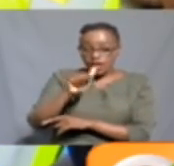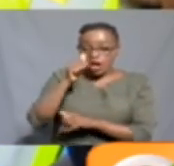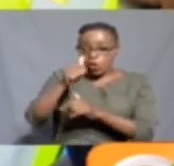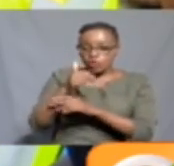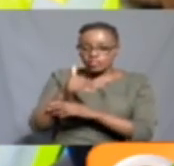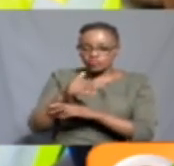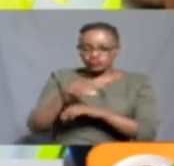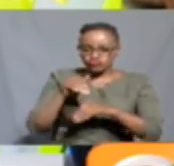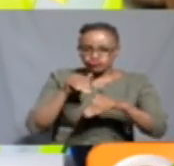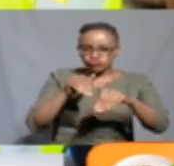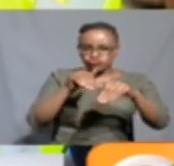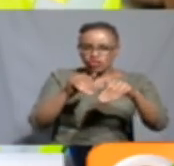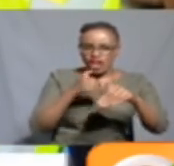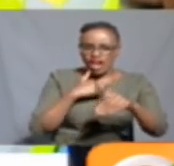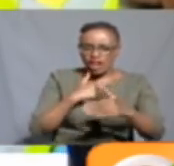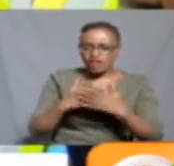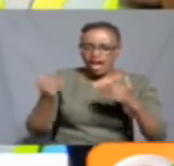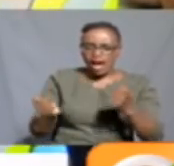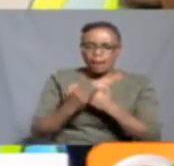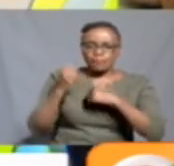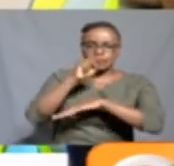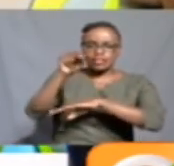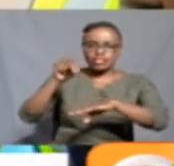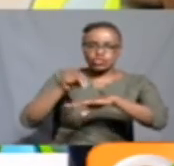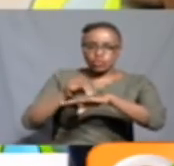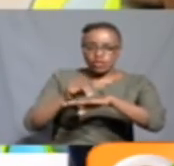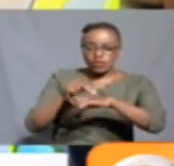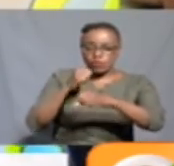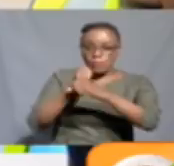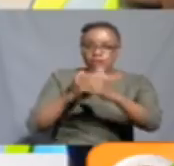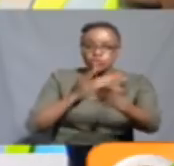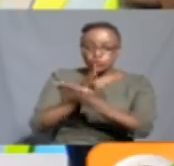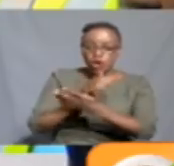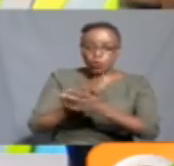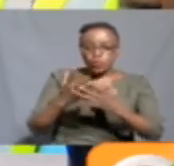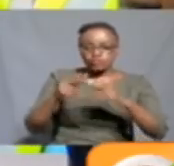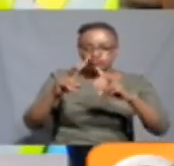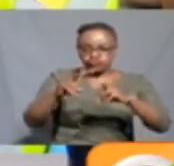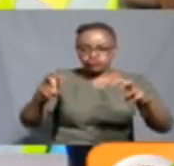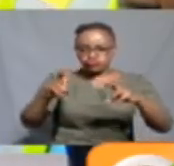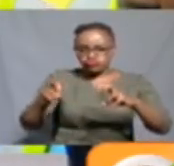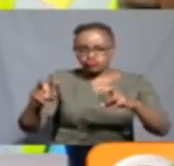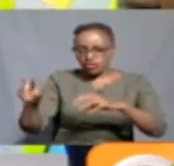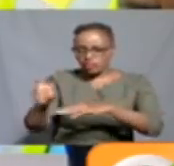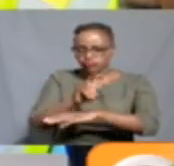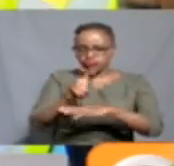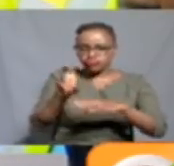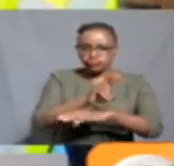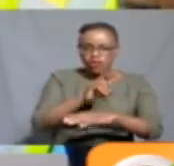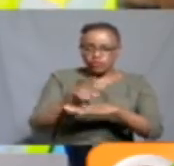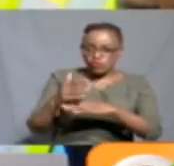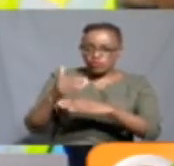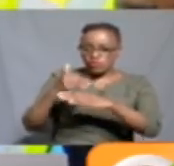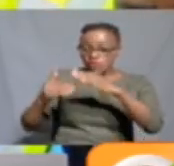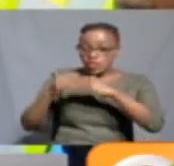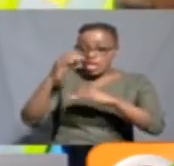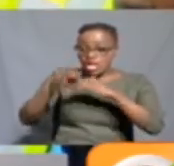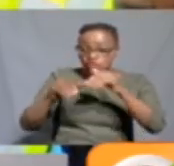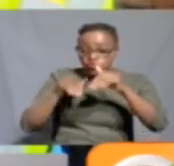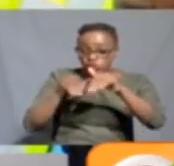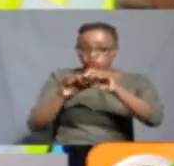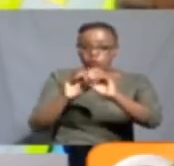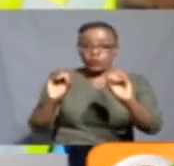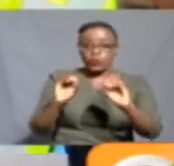concurrently happening nationally to ensure that we inspect facilities. And in the event we find that you are not